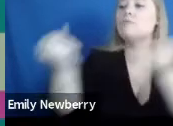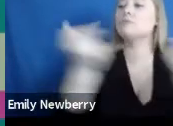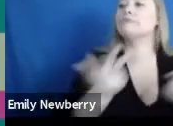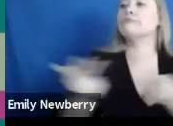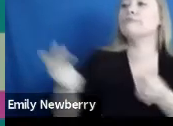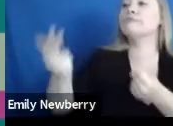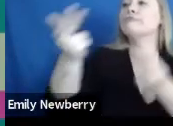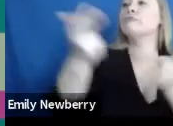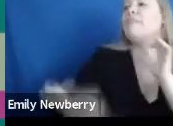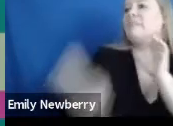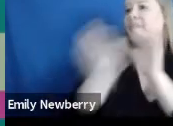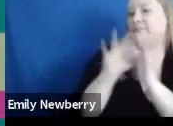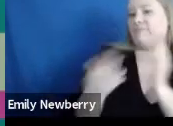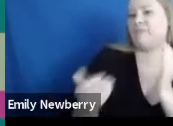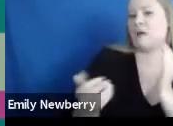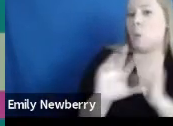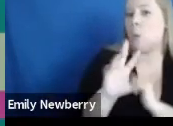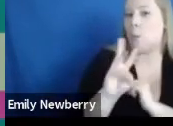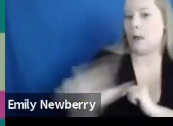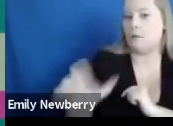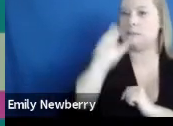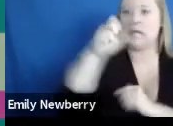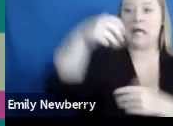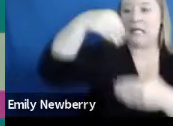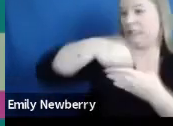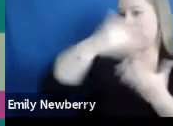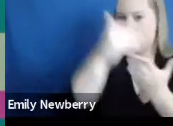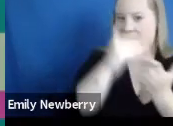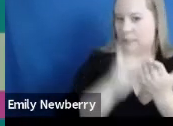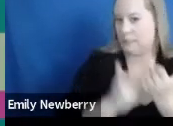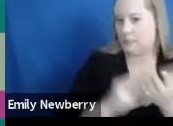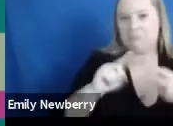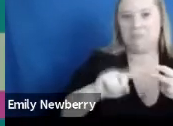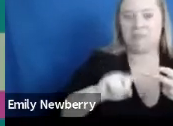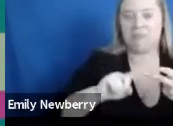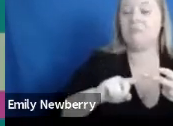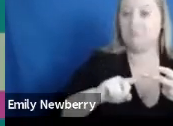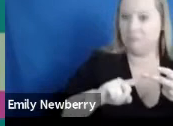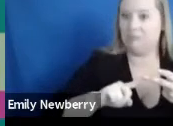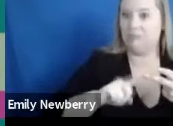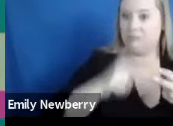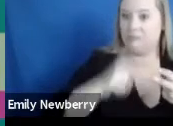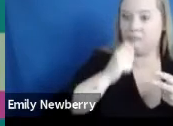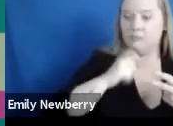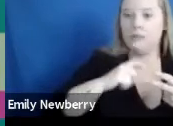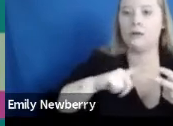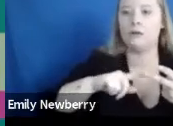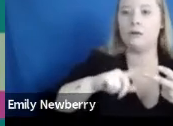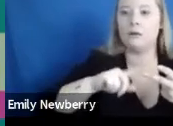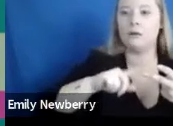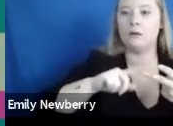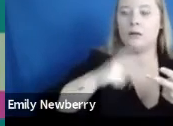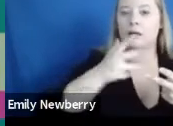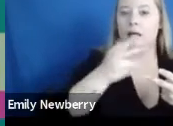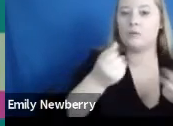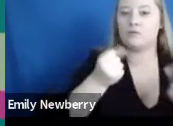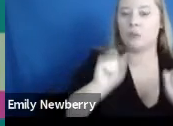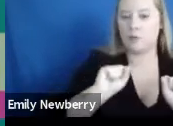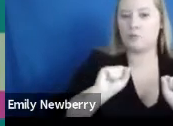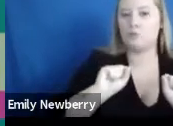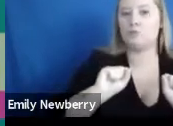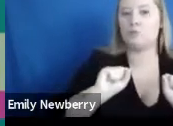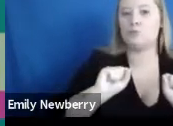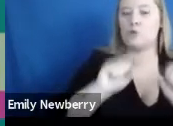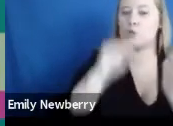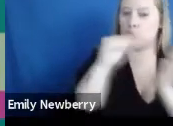wells that weren't in anybody's database, and they would stop and see what kind of measurements they could get and try and document